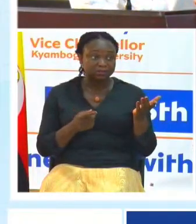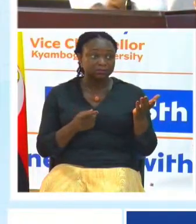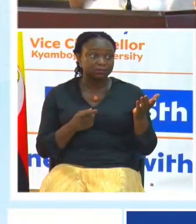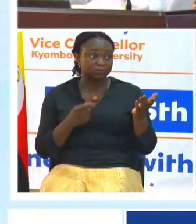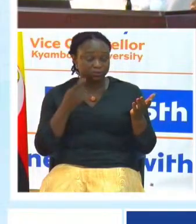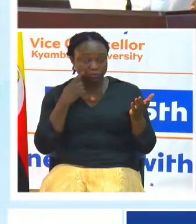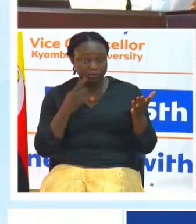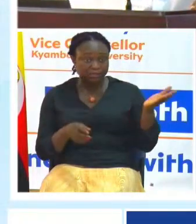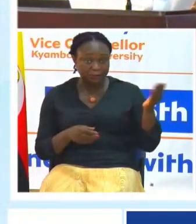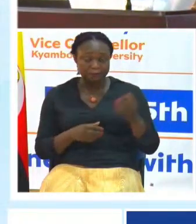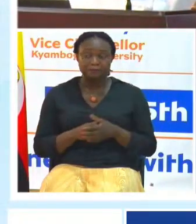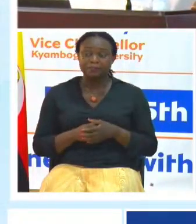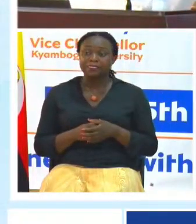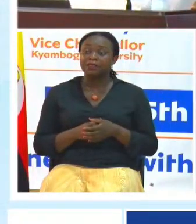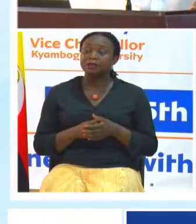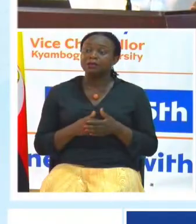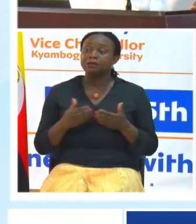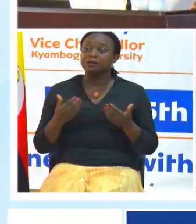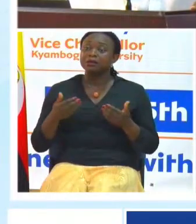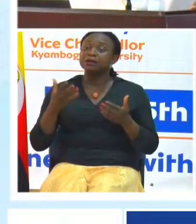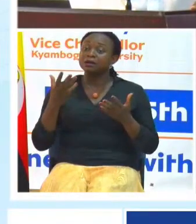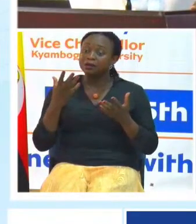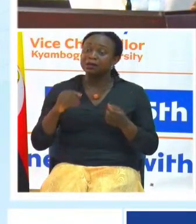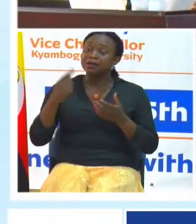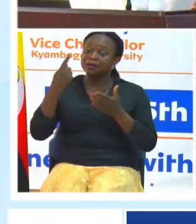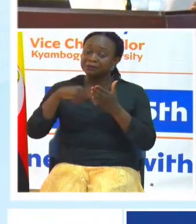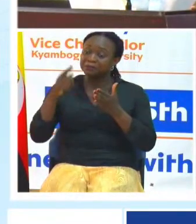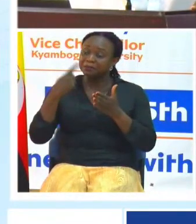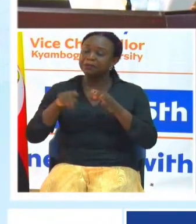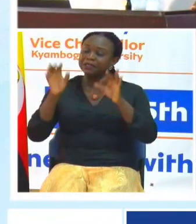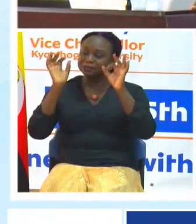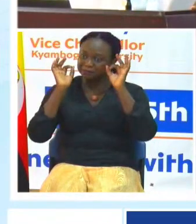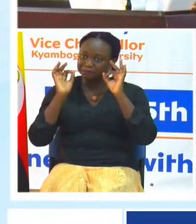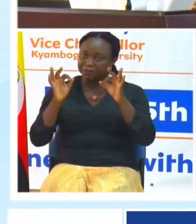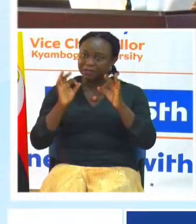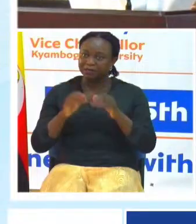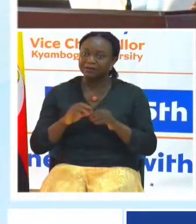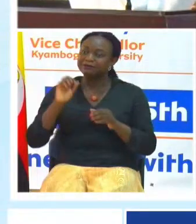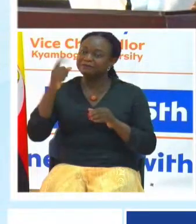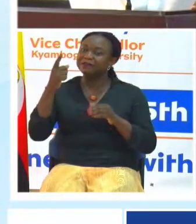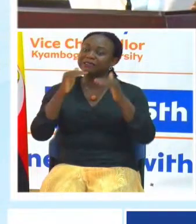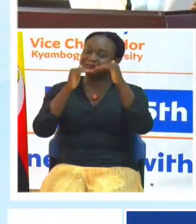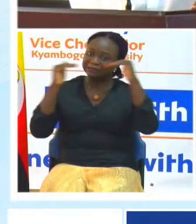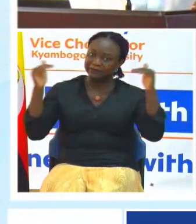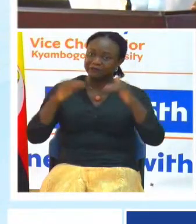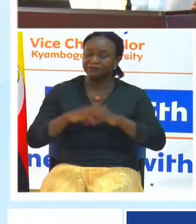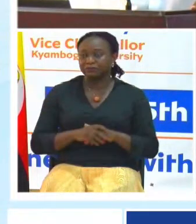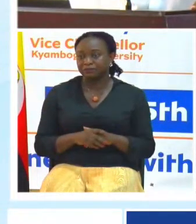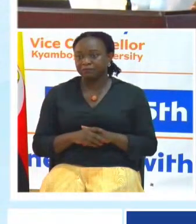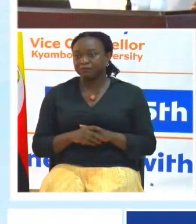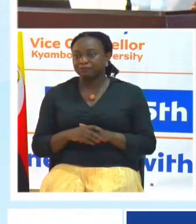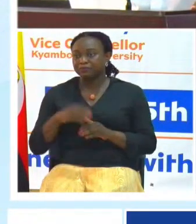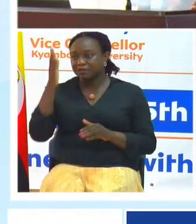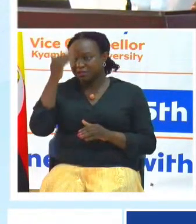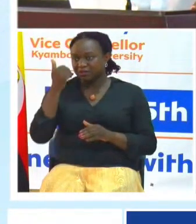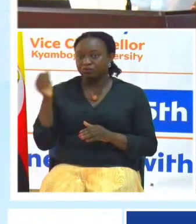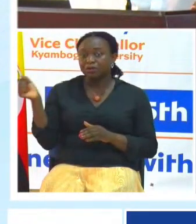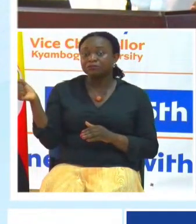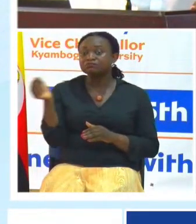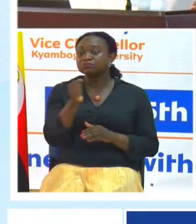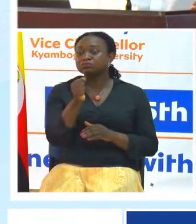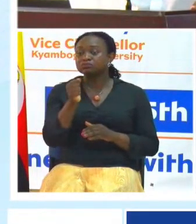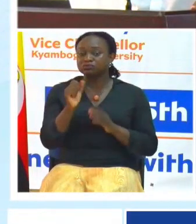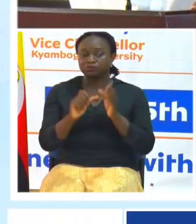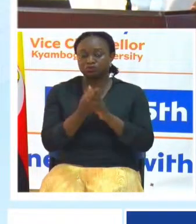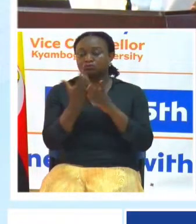us, they had excellent transcripts. He had a first class, and that's why he was recruited to be part of